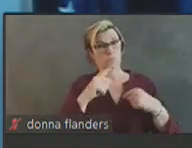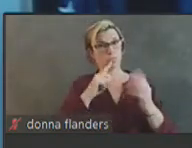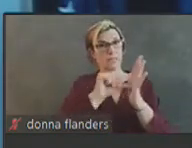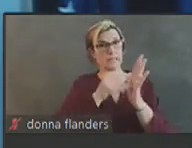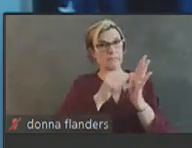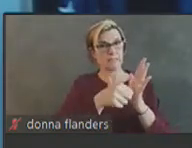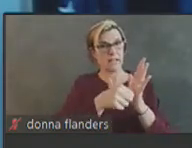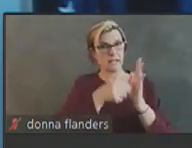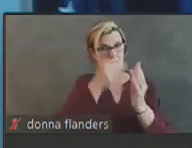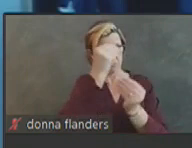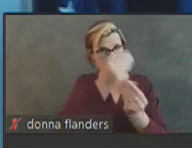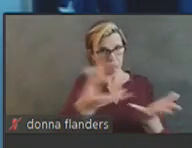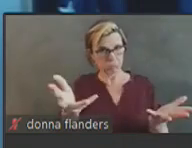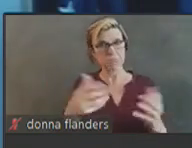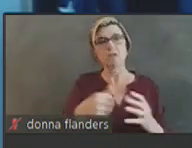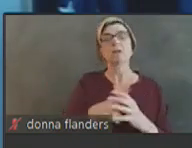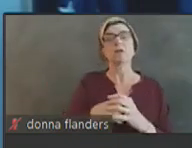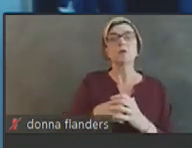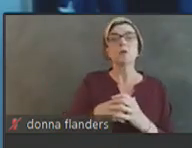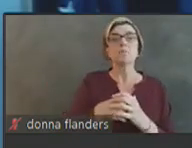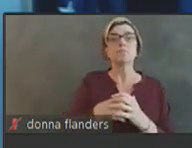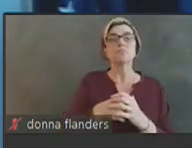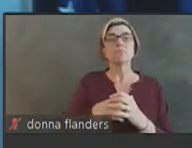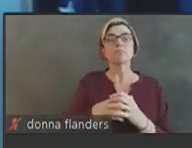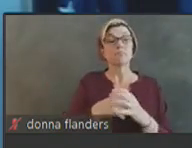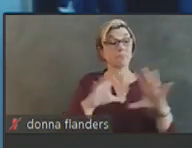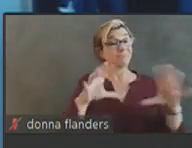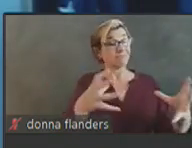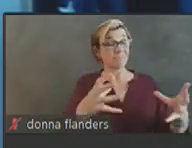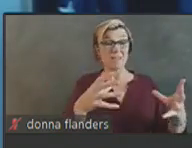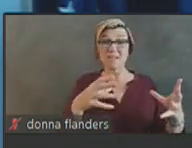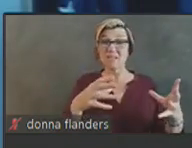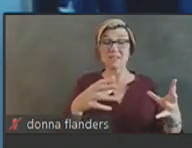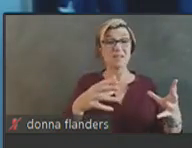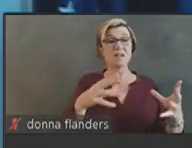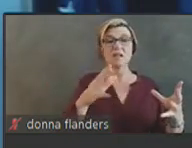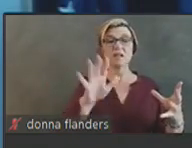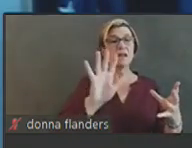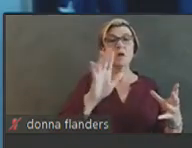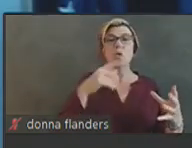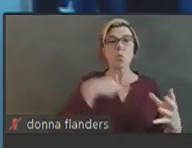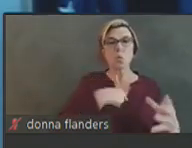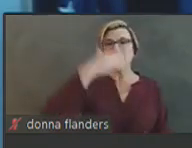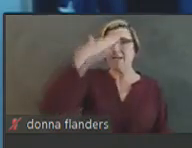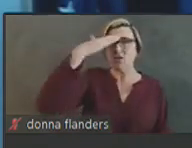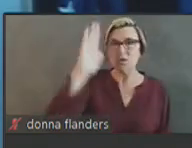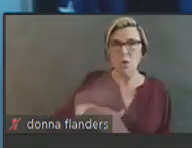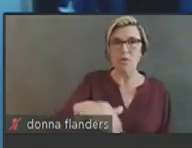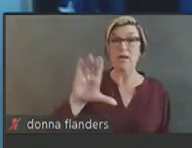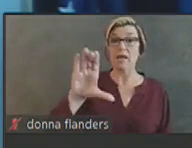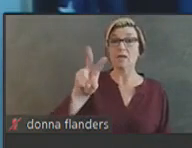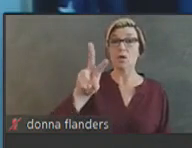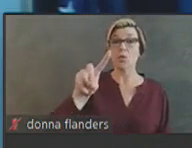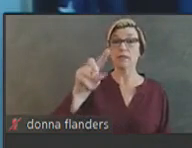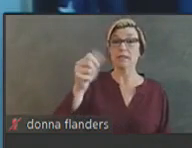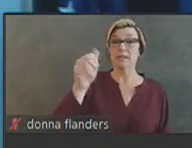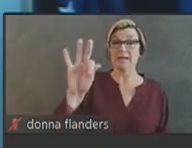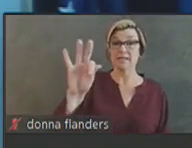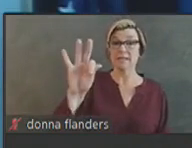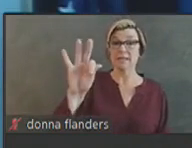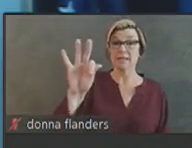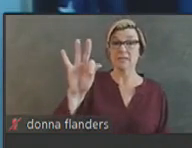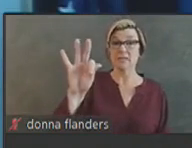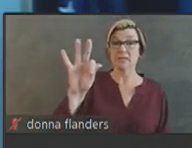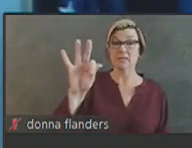is that there is no genetic connection between COVID-19 and